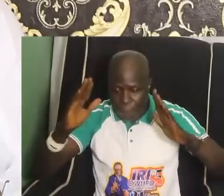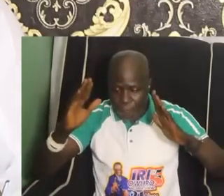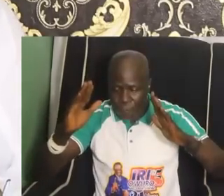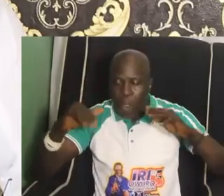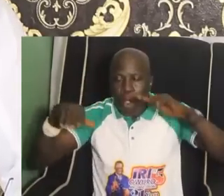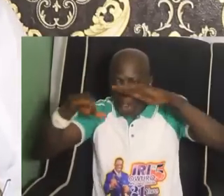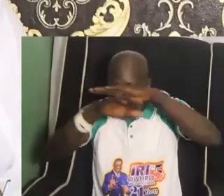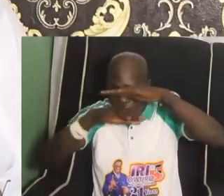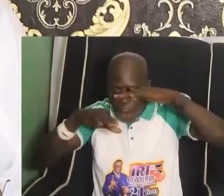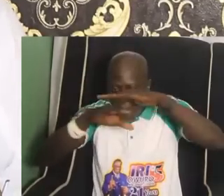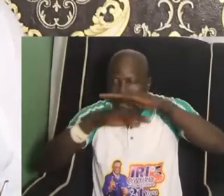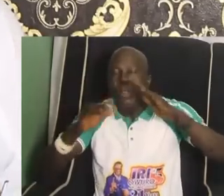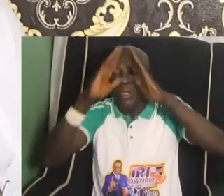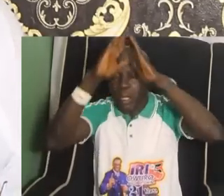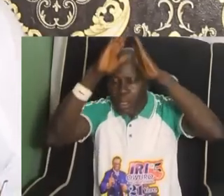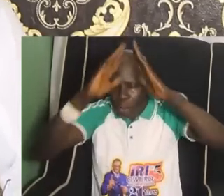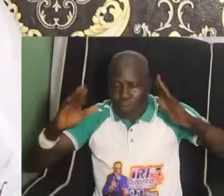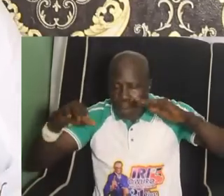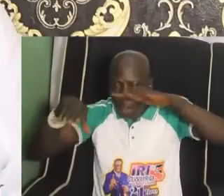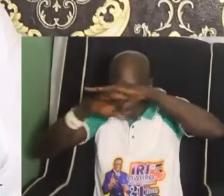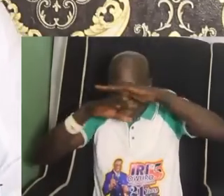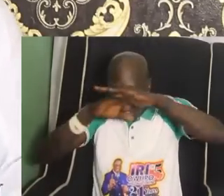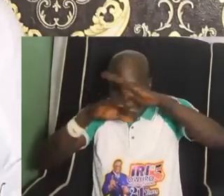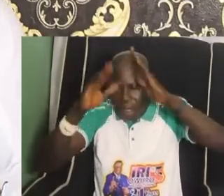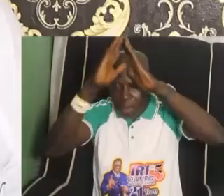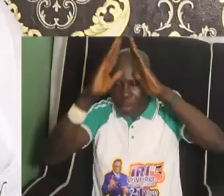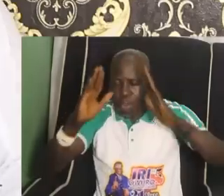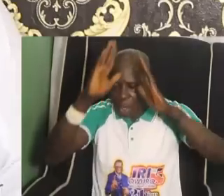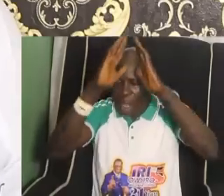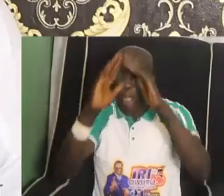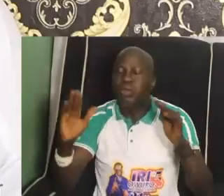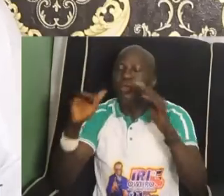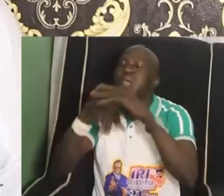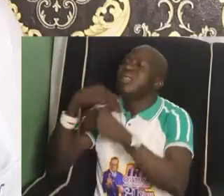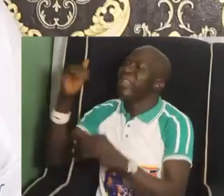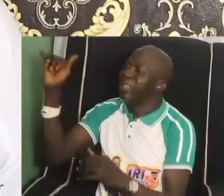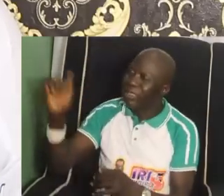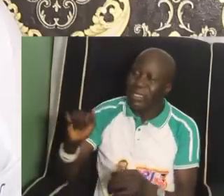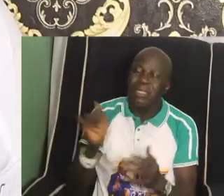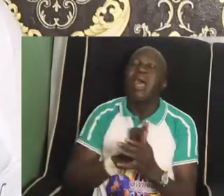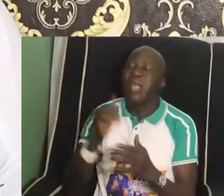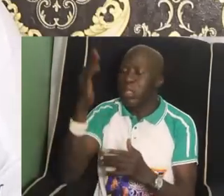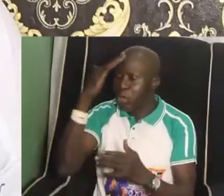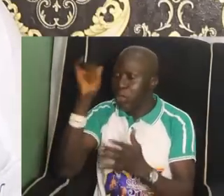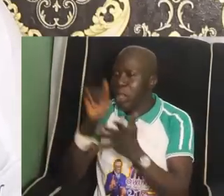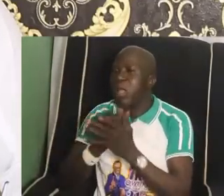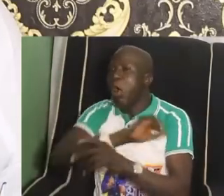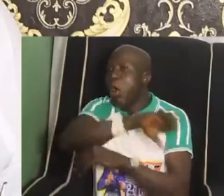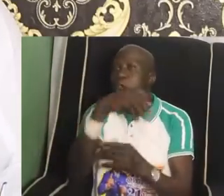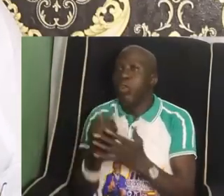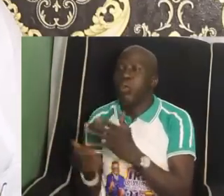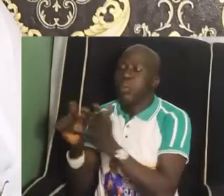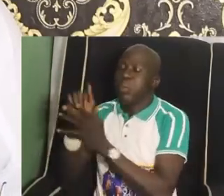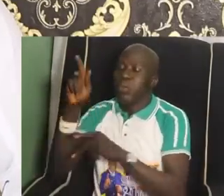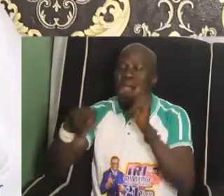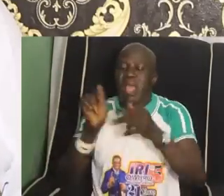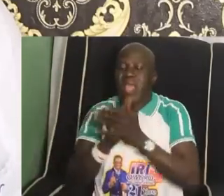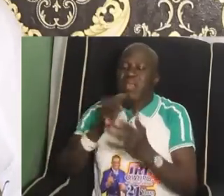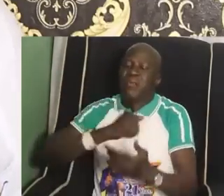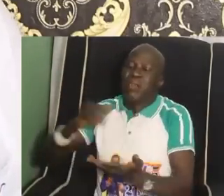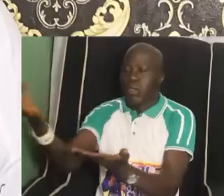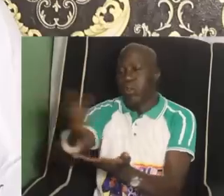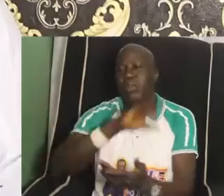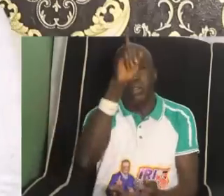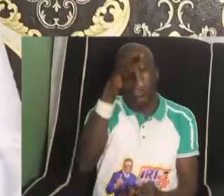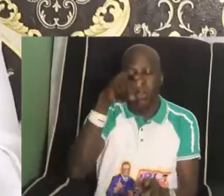Where will we use it? You will use it in your house. Yes. And I know that whoever